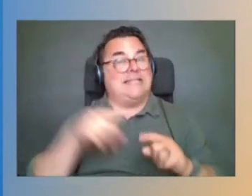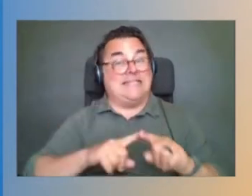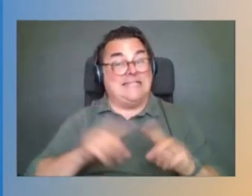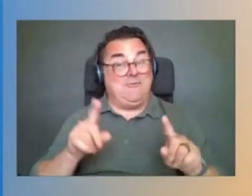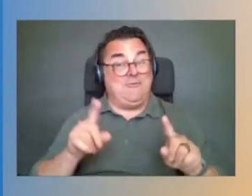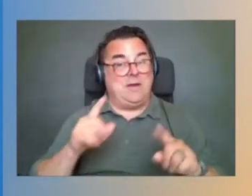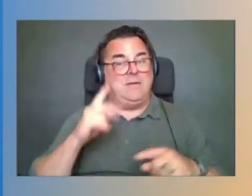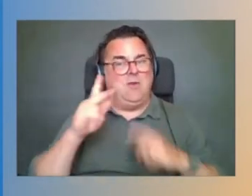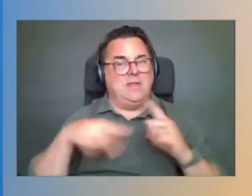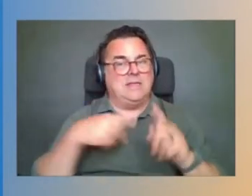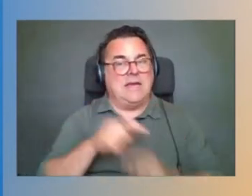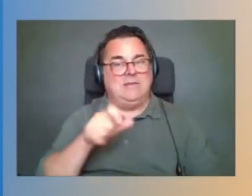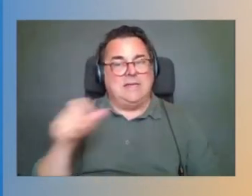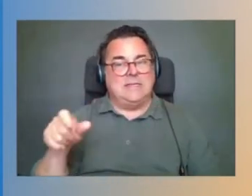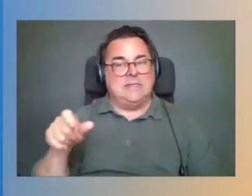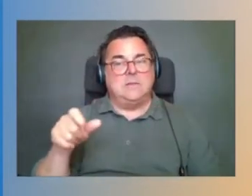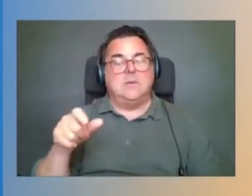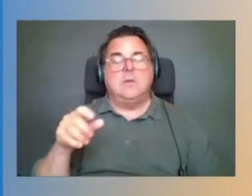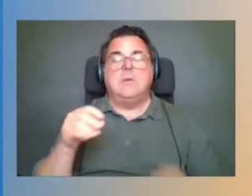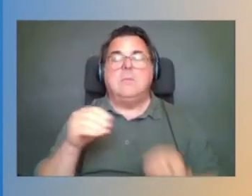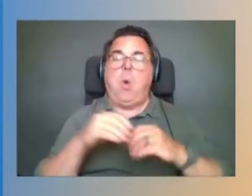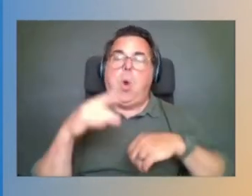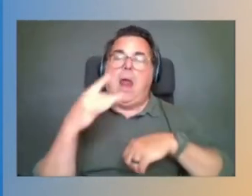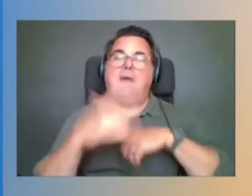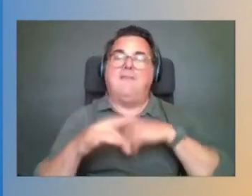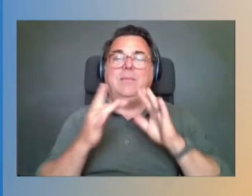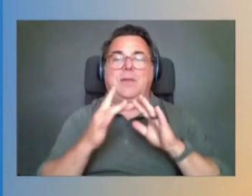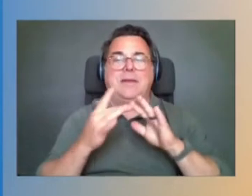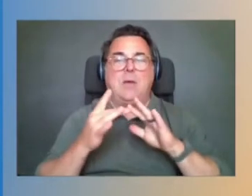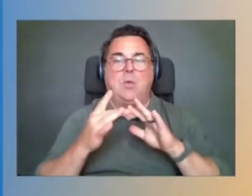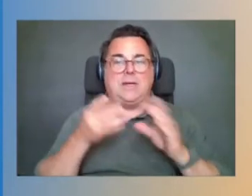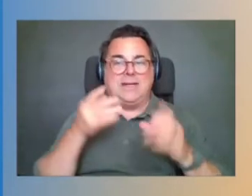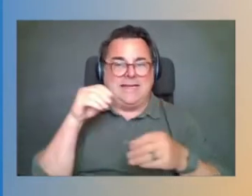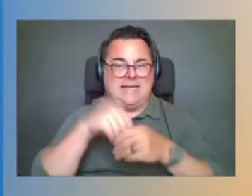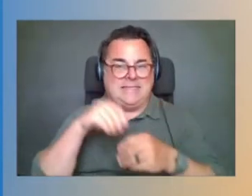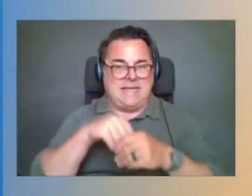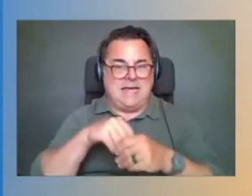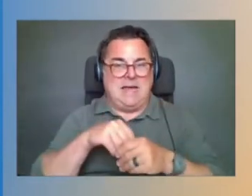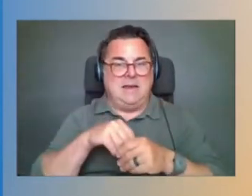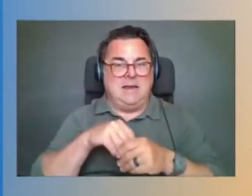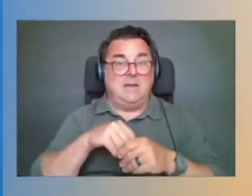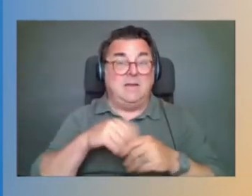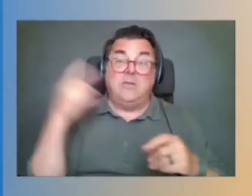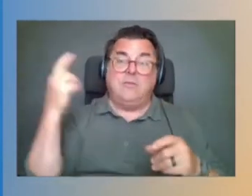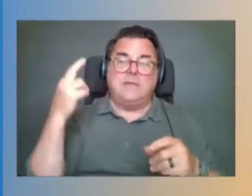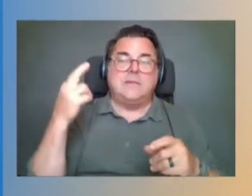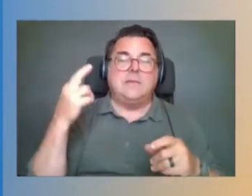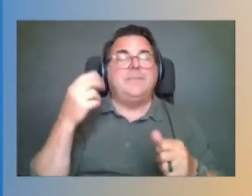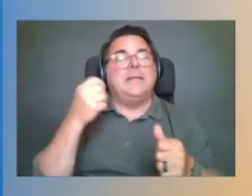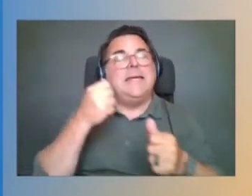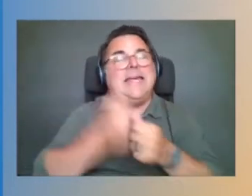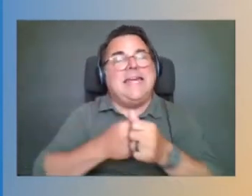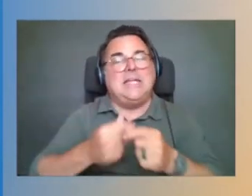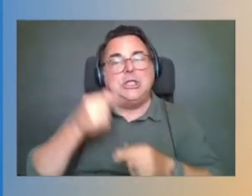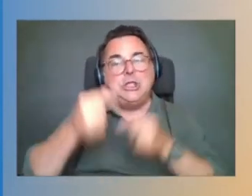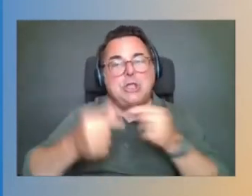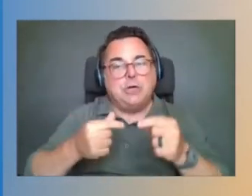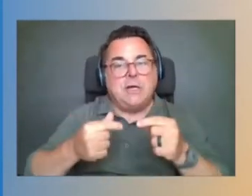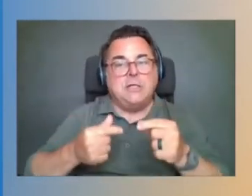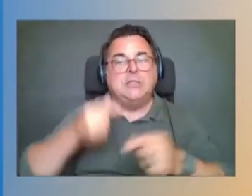is increase the available networking that's on the platform. And that's because as you go generation to